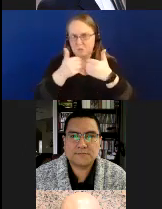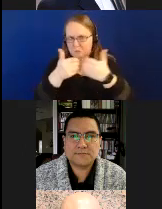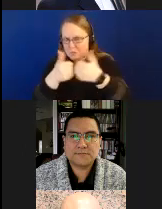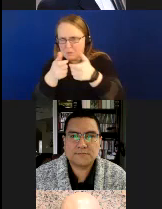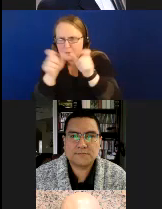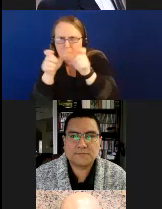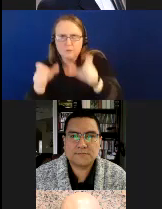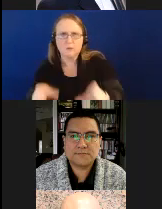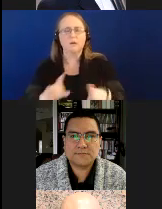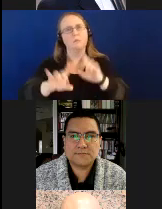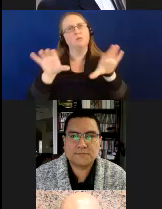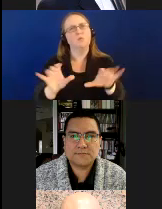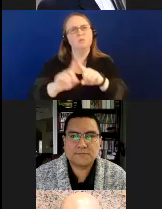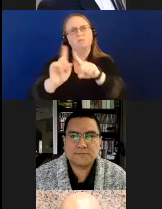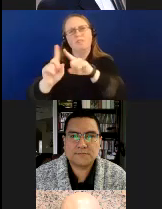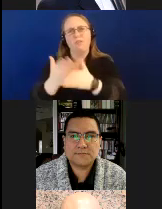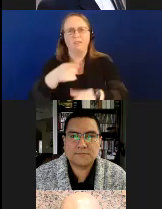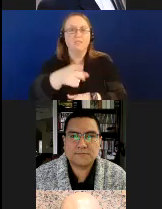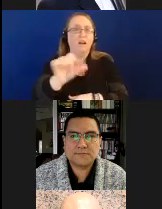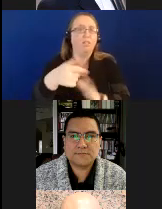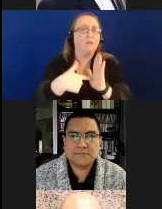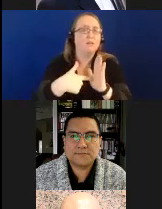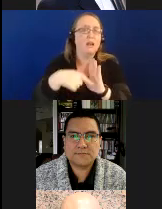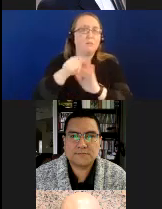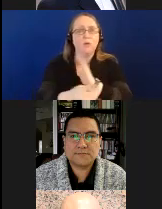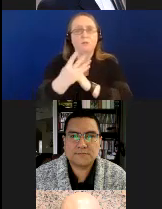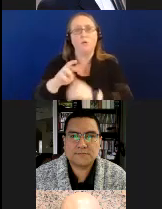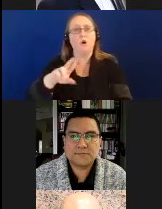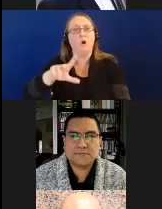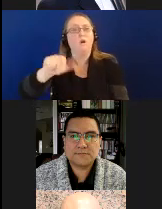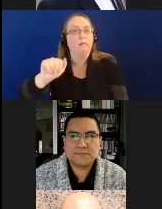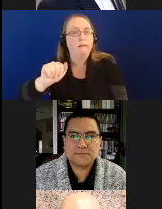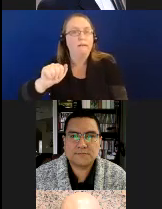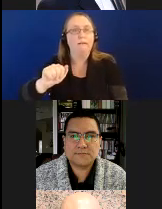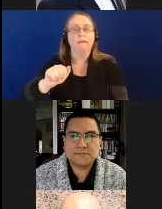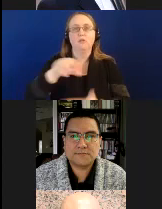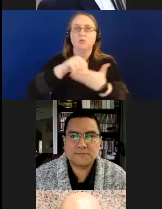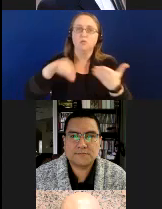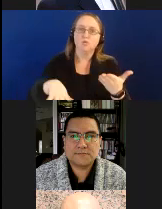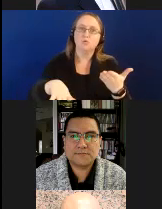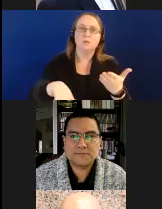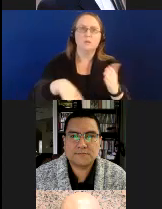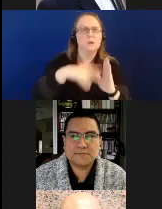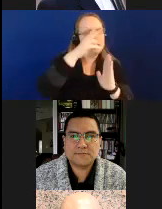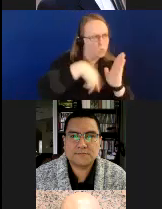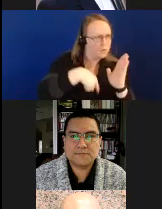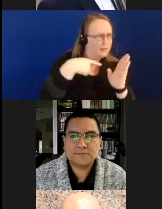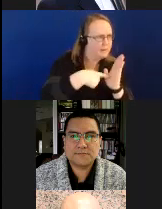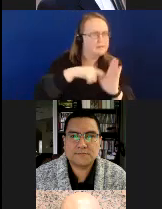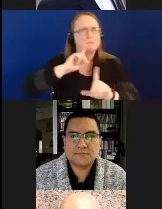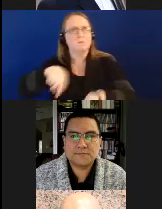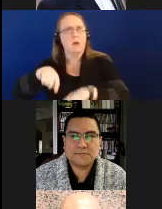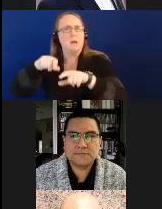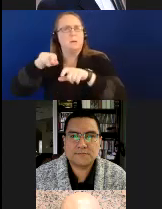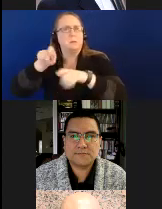different things, right? They're doing this. Here's another example of a grade 4 RLA lesson in which students are reading something and responding to